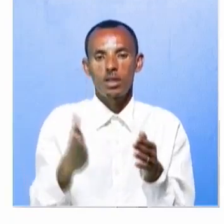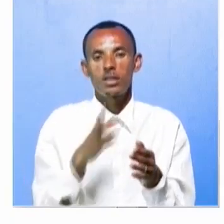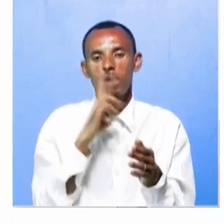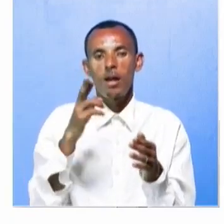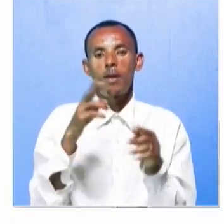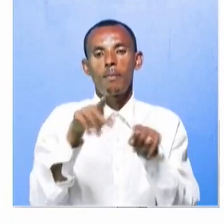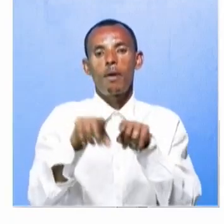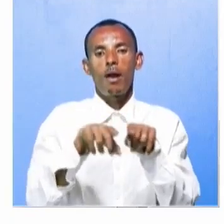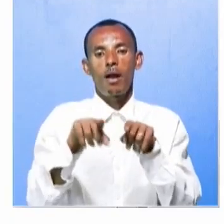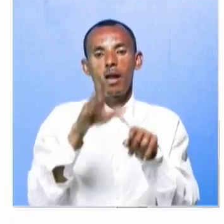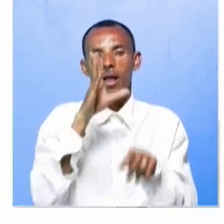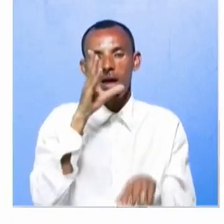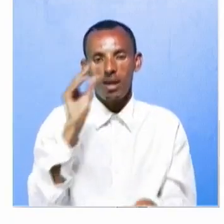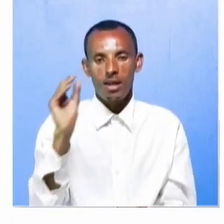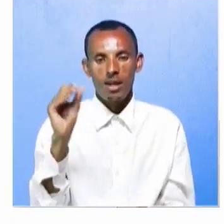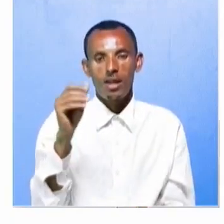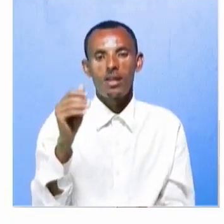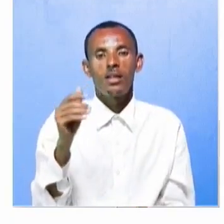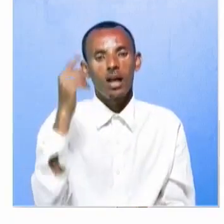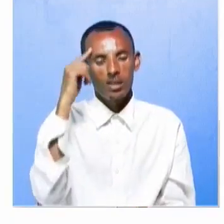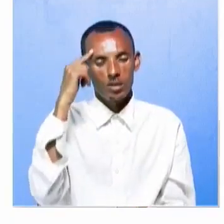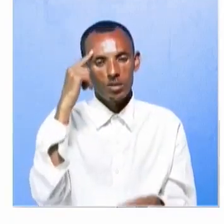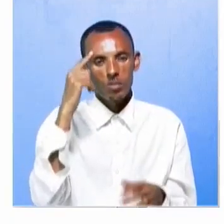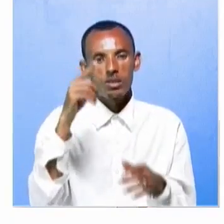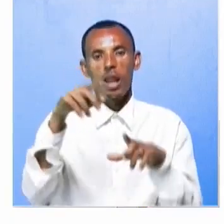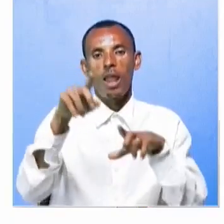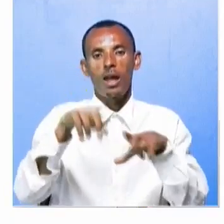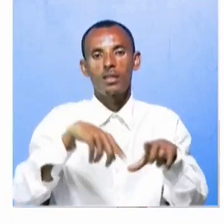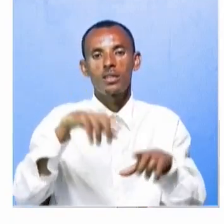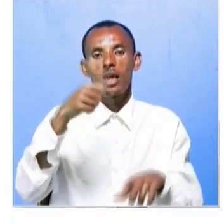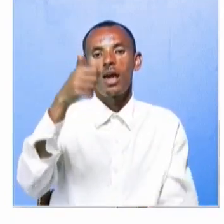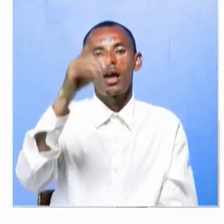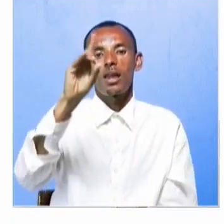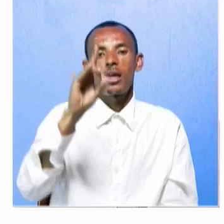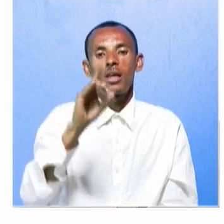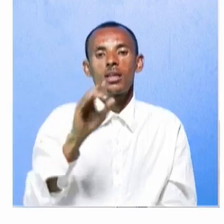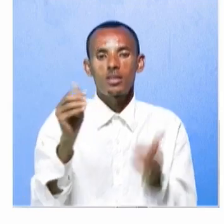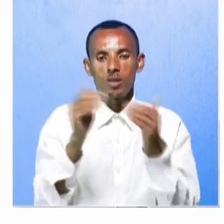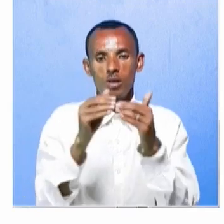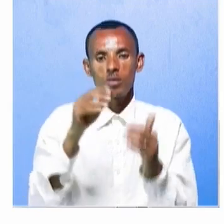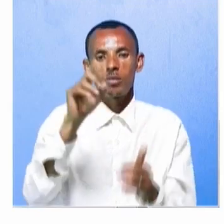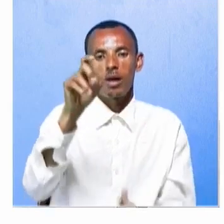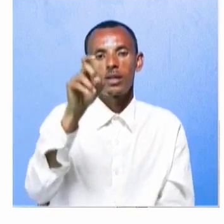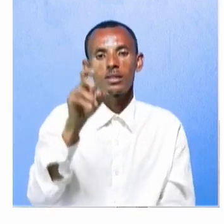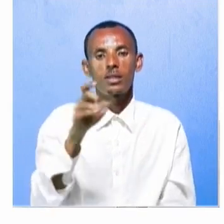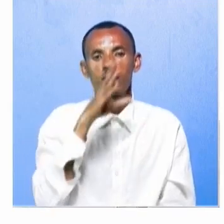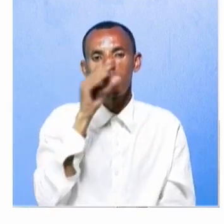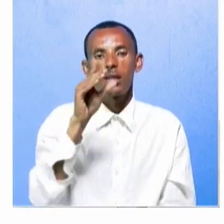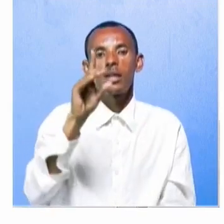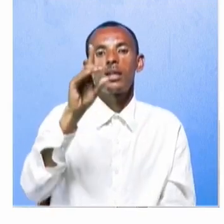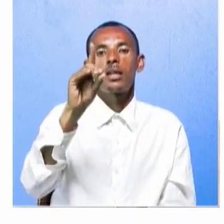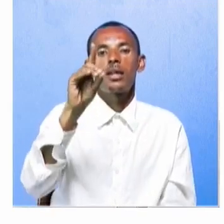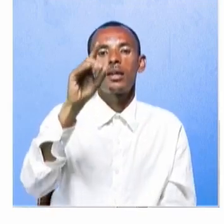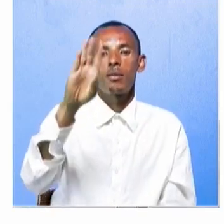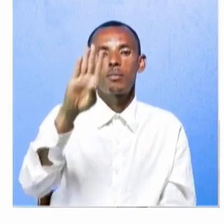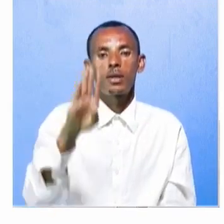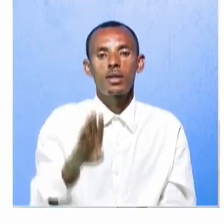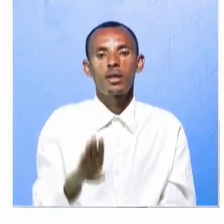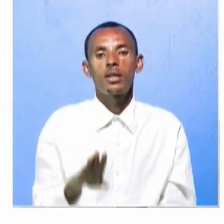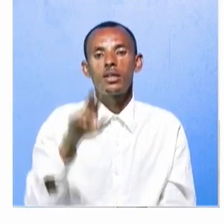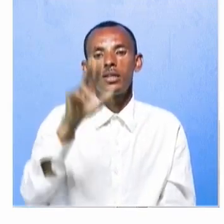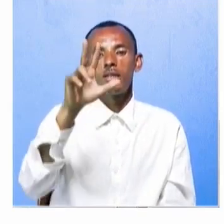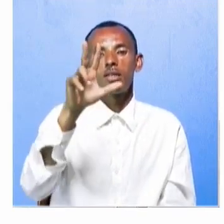parallel. And assume the length of AD is X and DB is